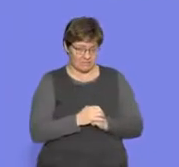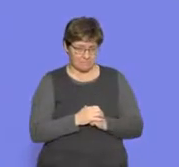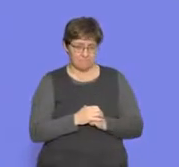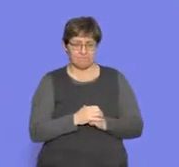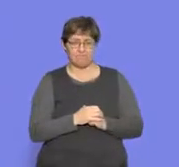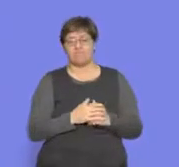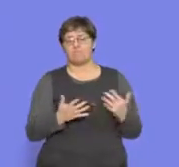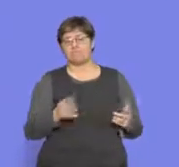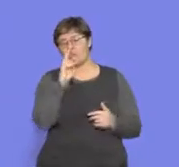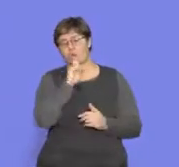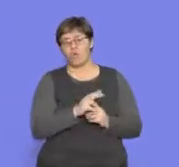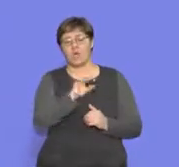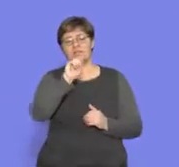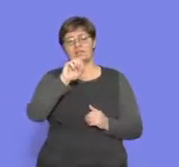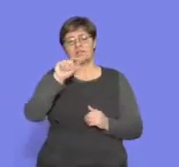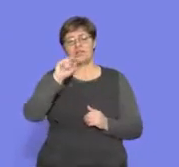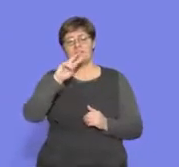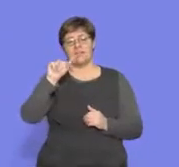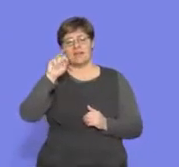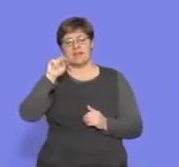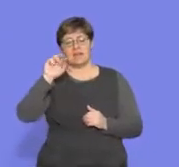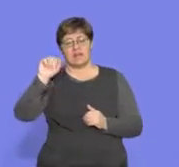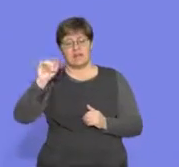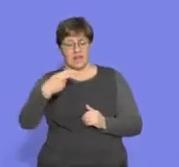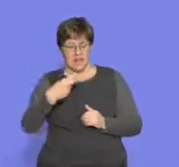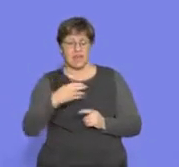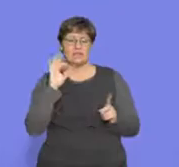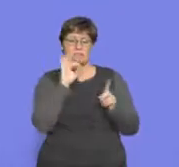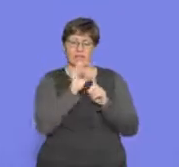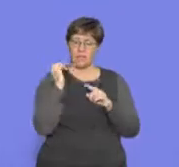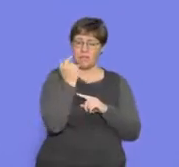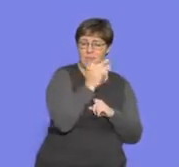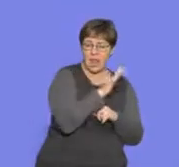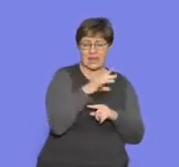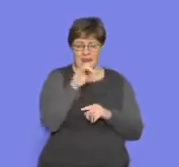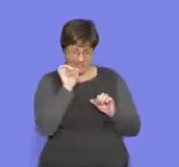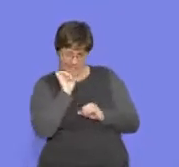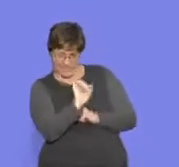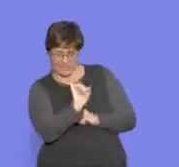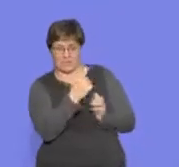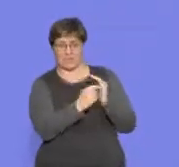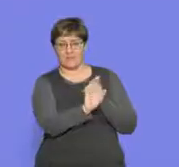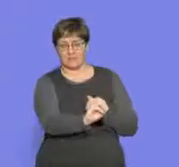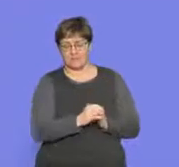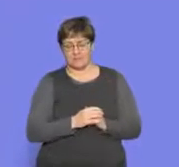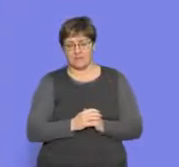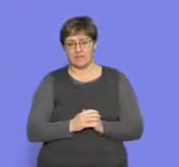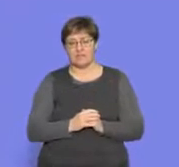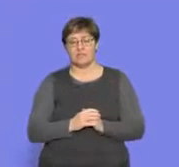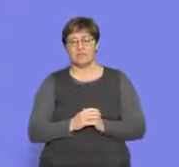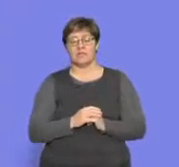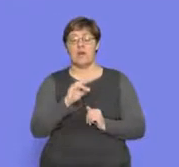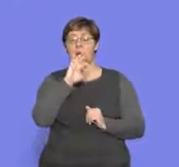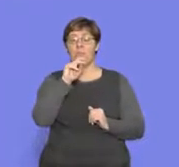typically found. So for example, if you look at your savannas, those have a typical distribution of plants and animals in them.